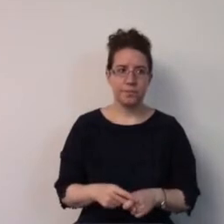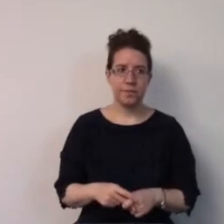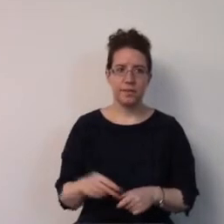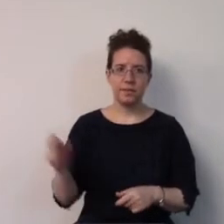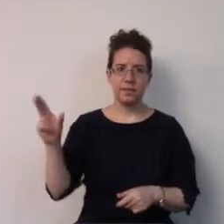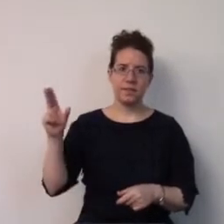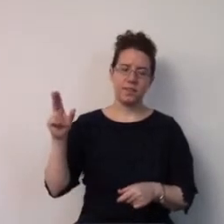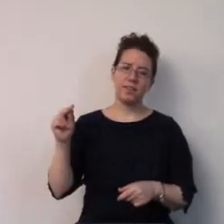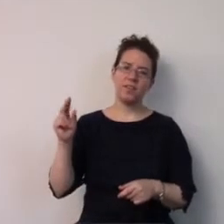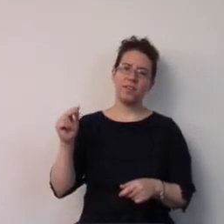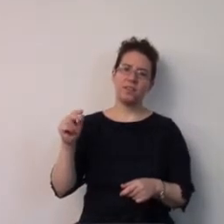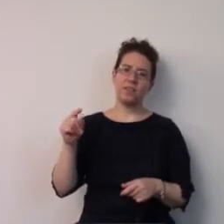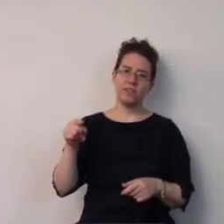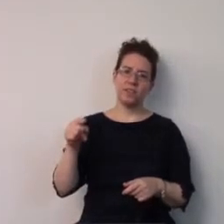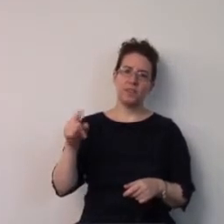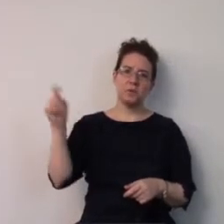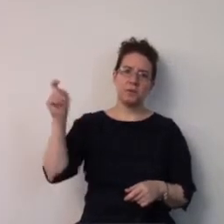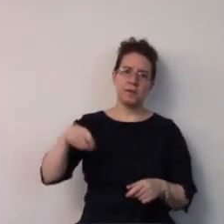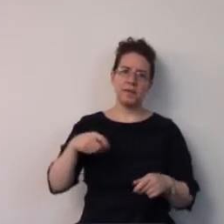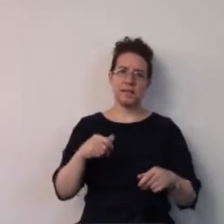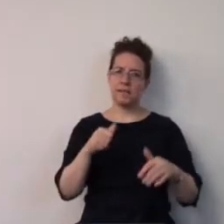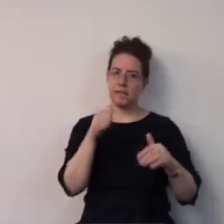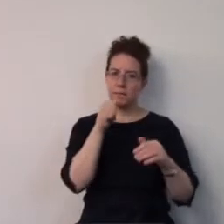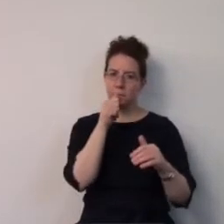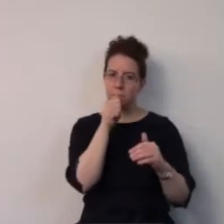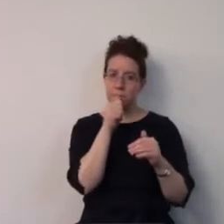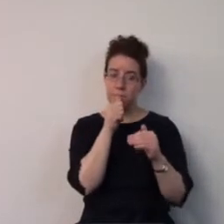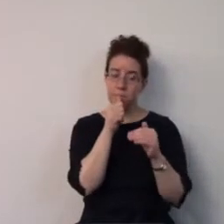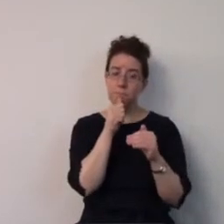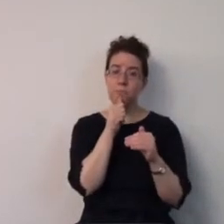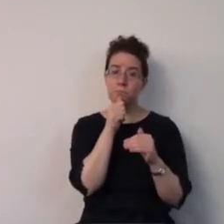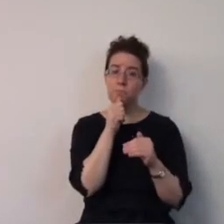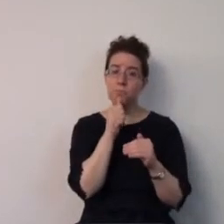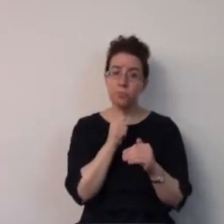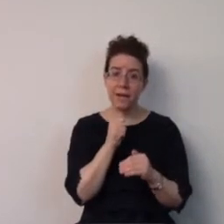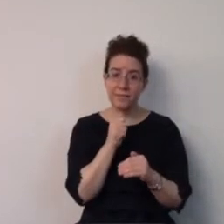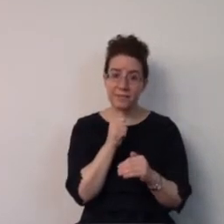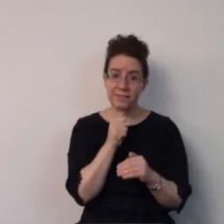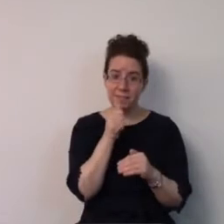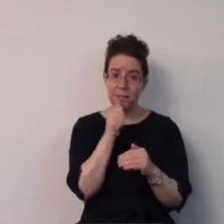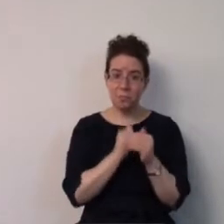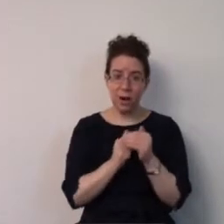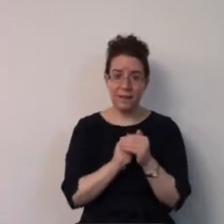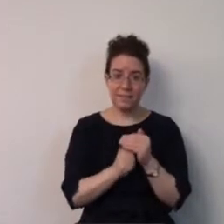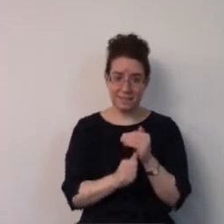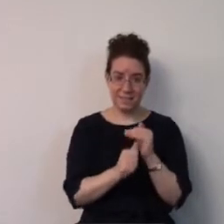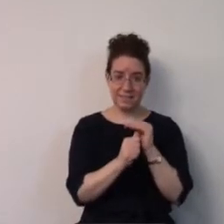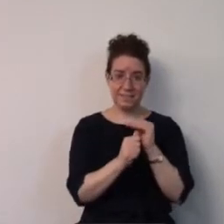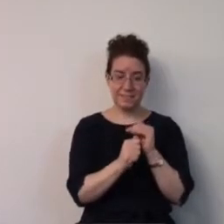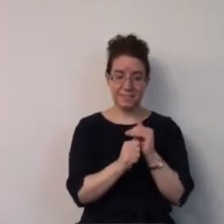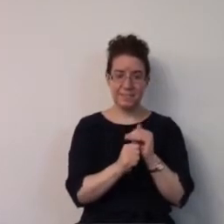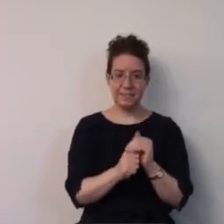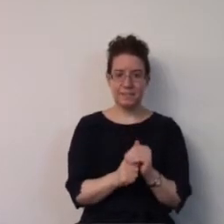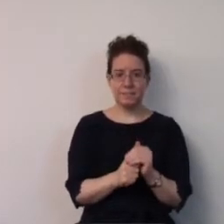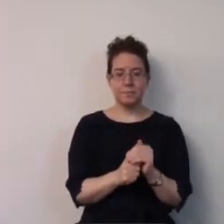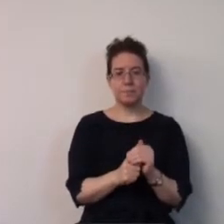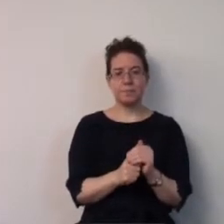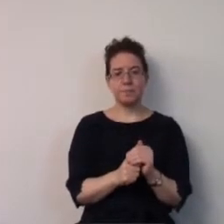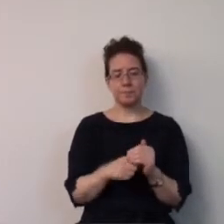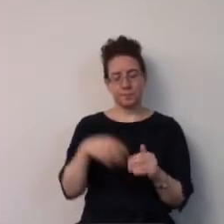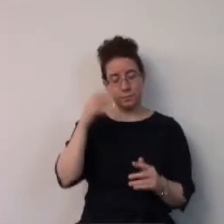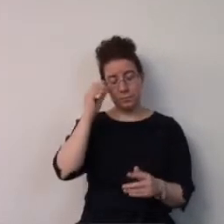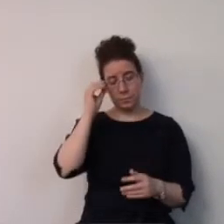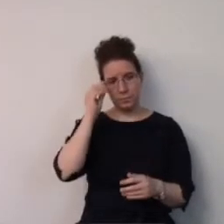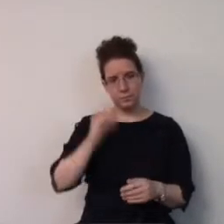There's no privacy anywhere. You're right. And you don't want to, you know, be like the